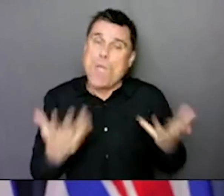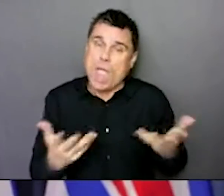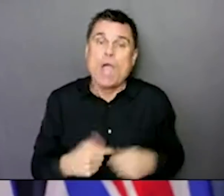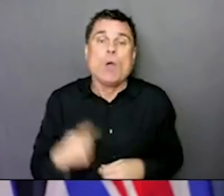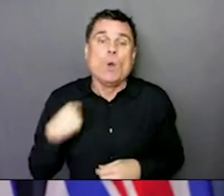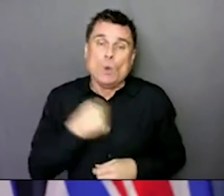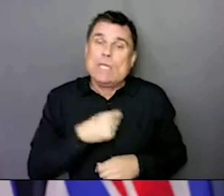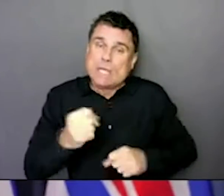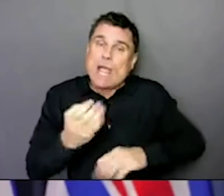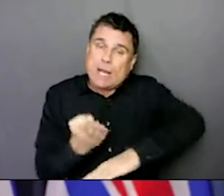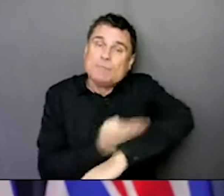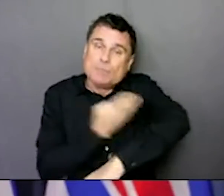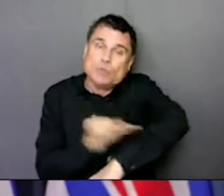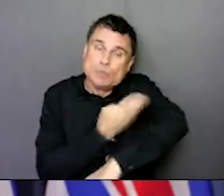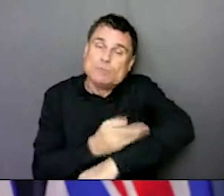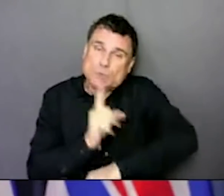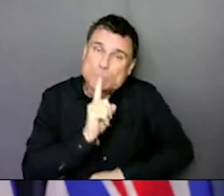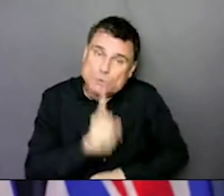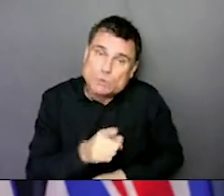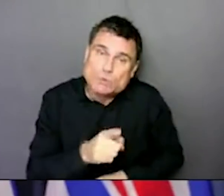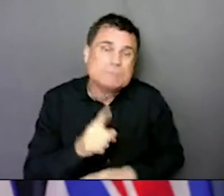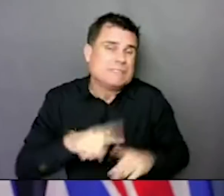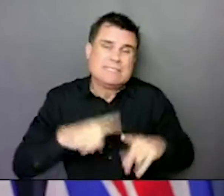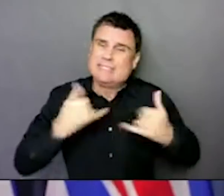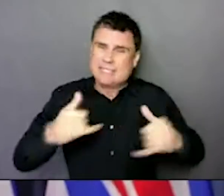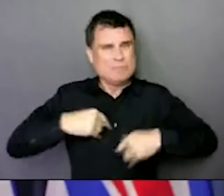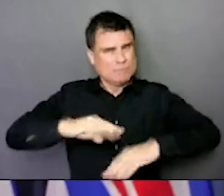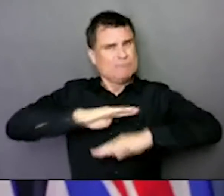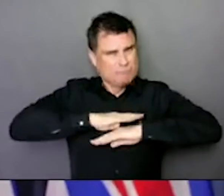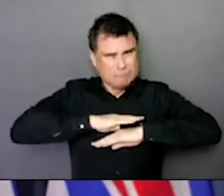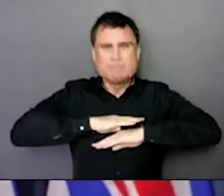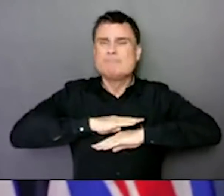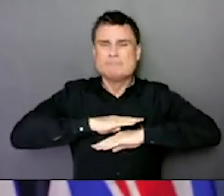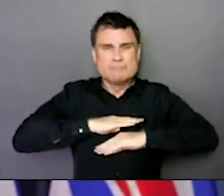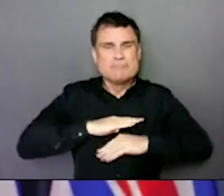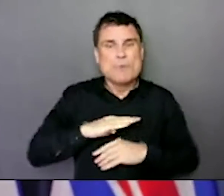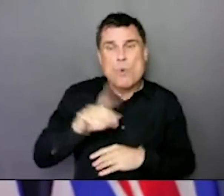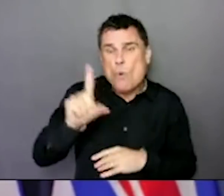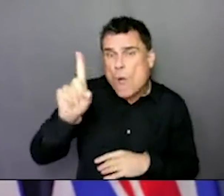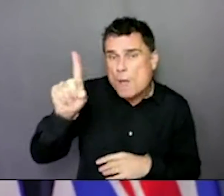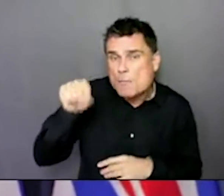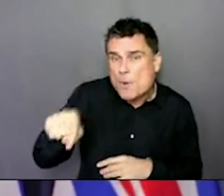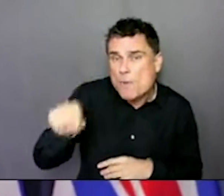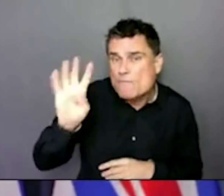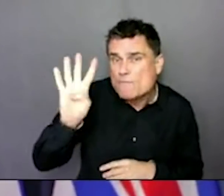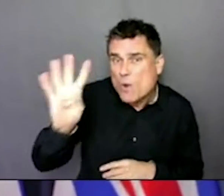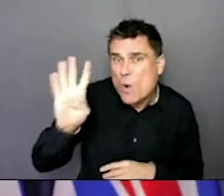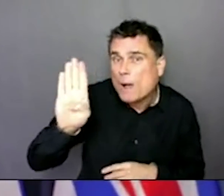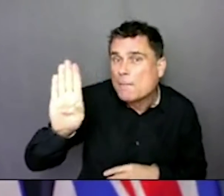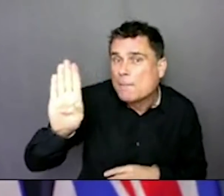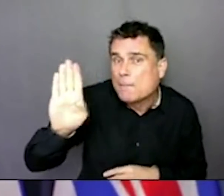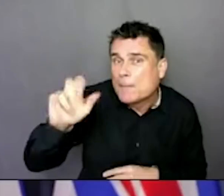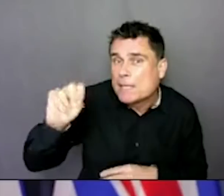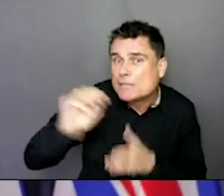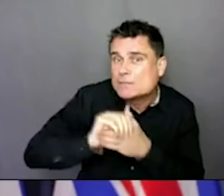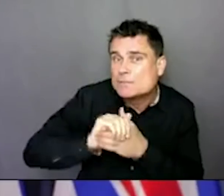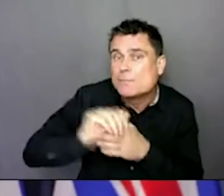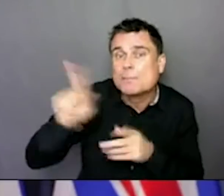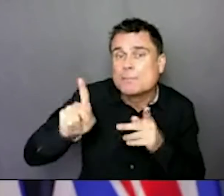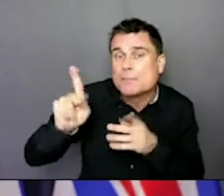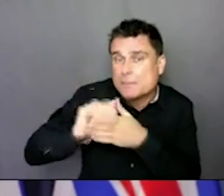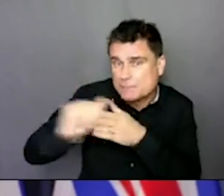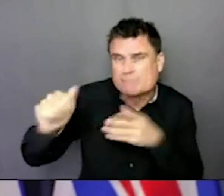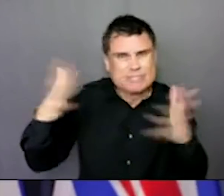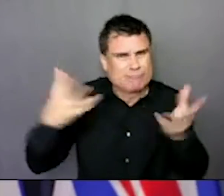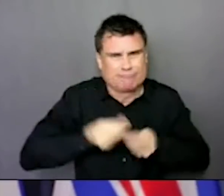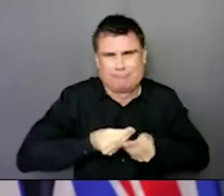1.4 million British Columbians have been approved. $645 million has already left the Treasury and is